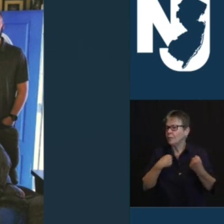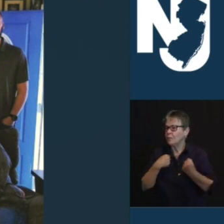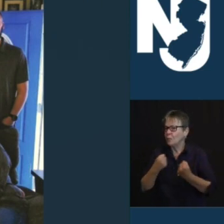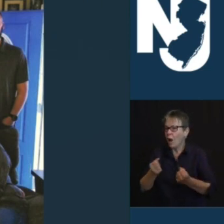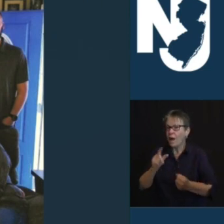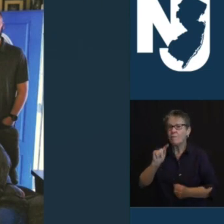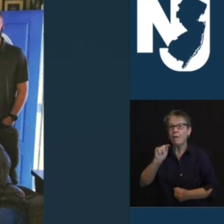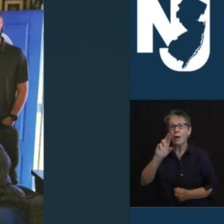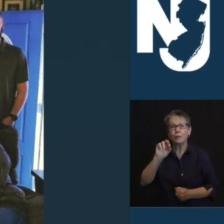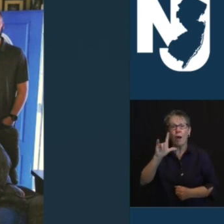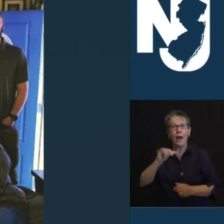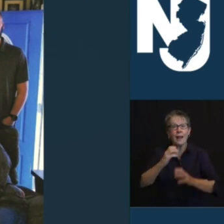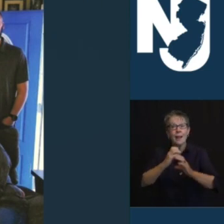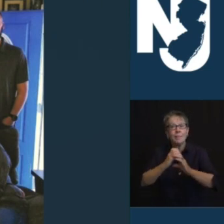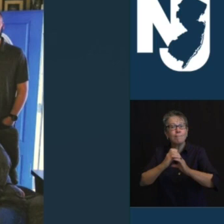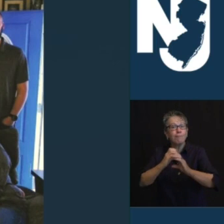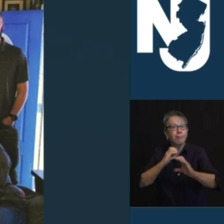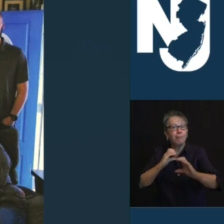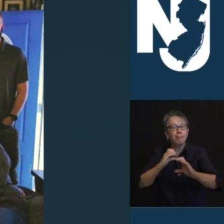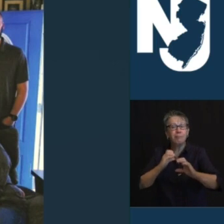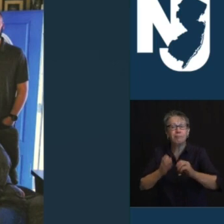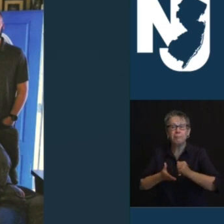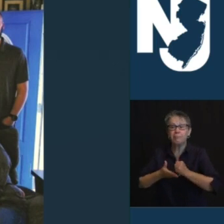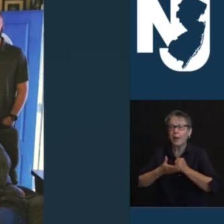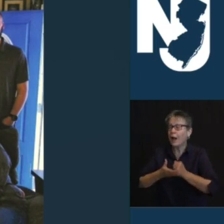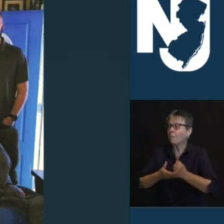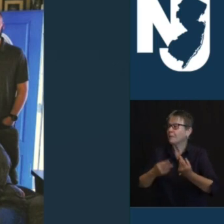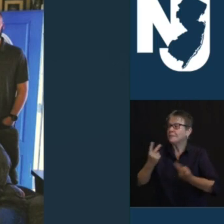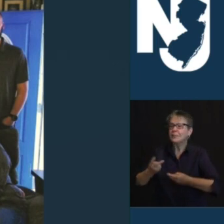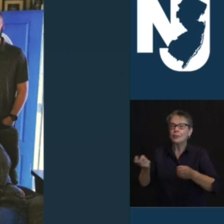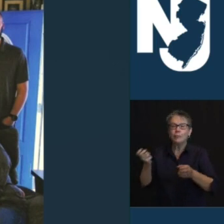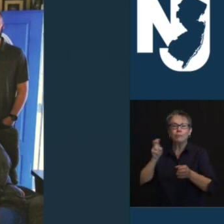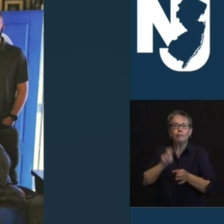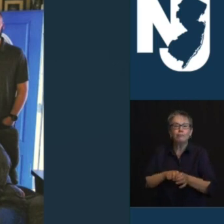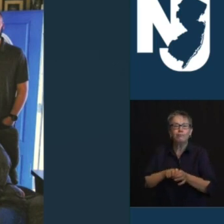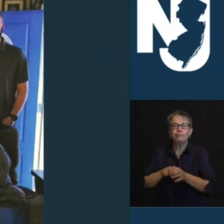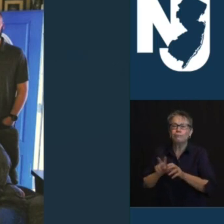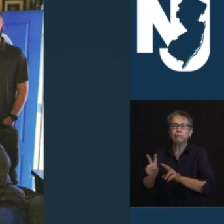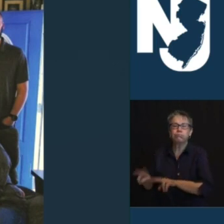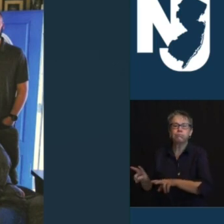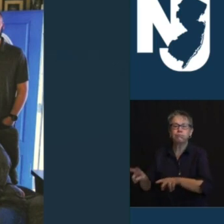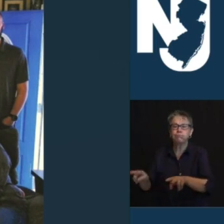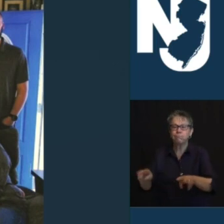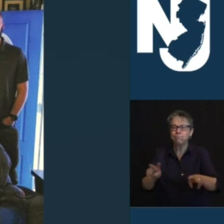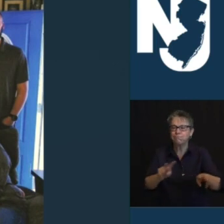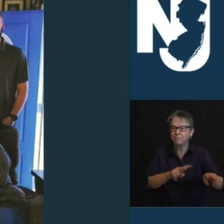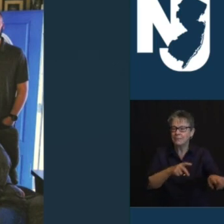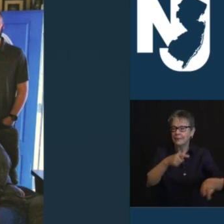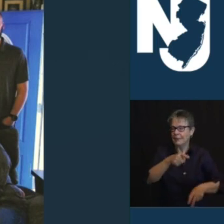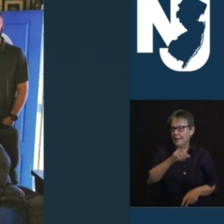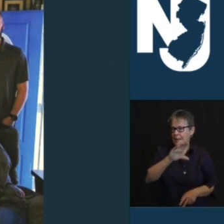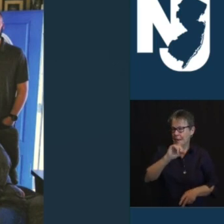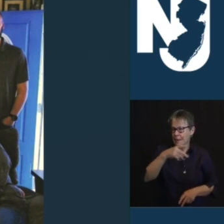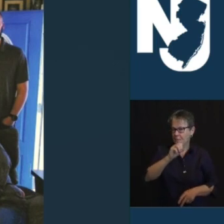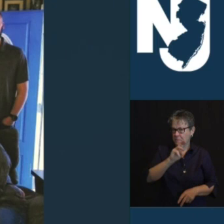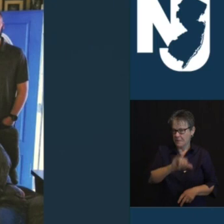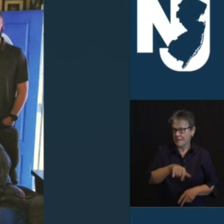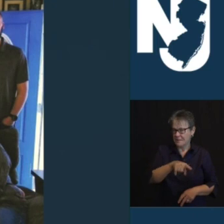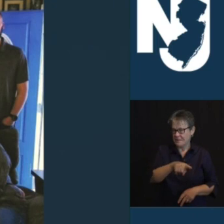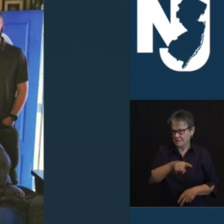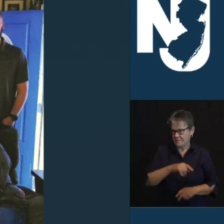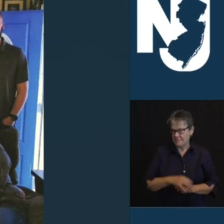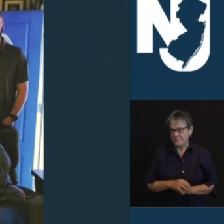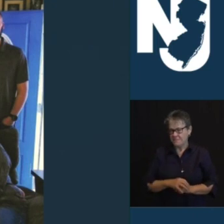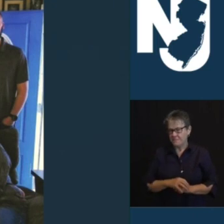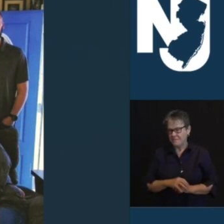years, helping countless residents and visitors alike explore Cape May's rich arts and cultural heritage.